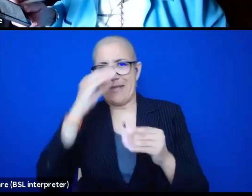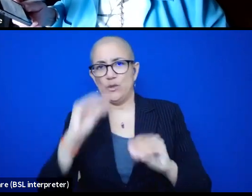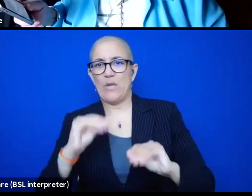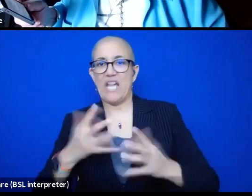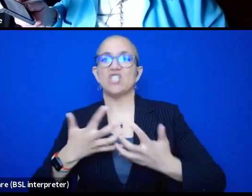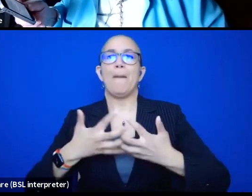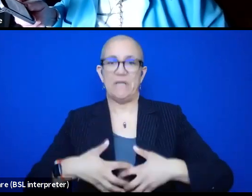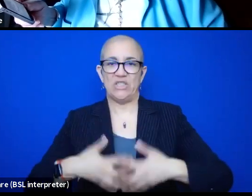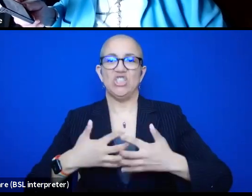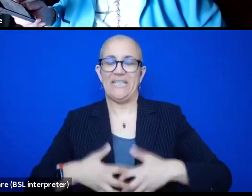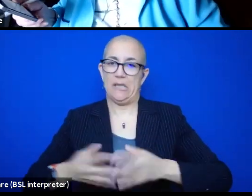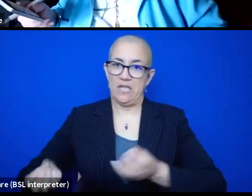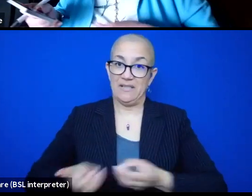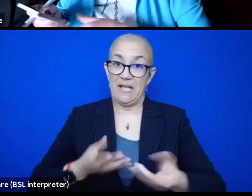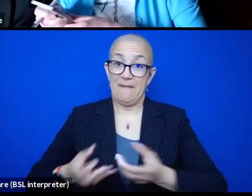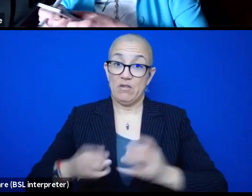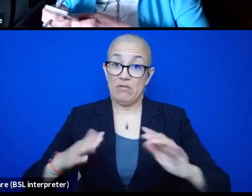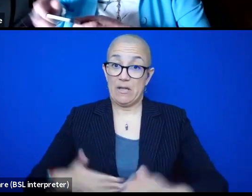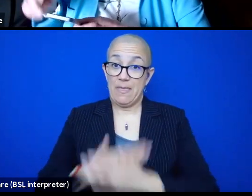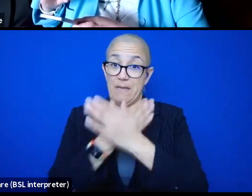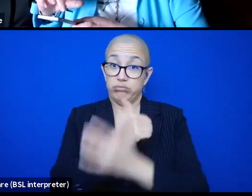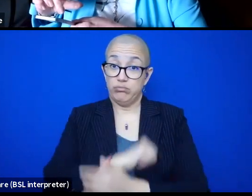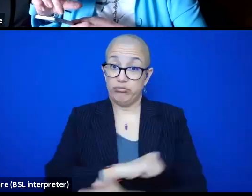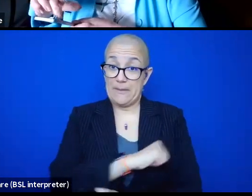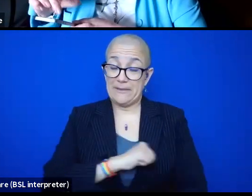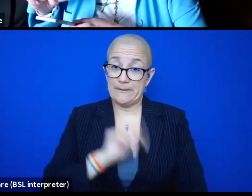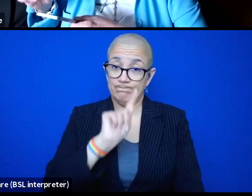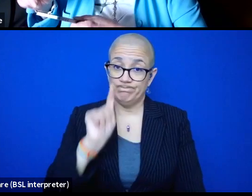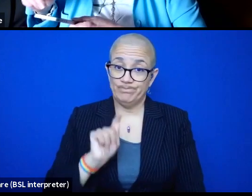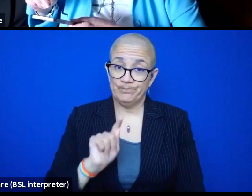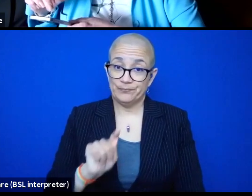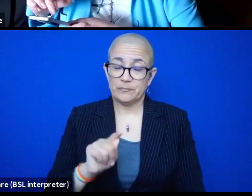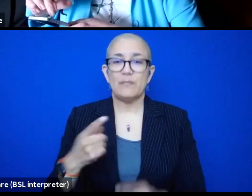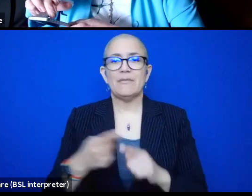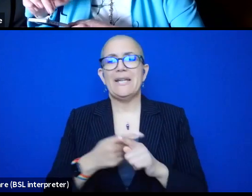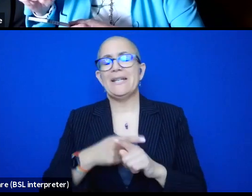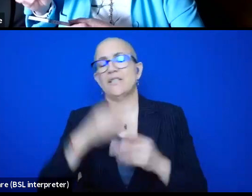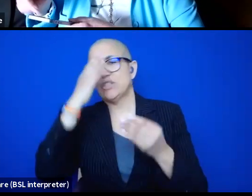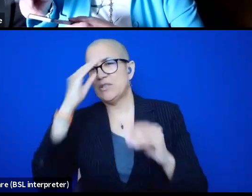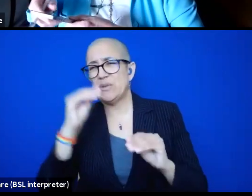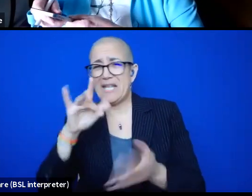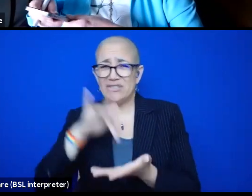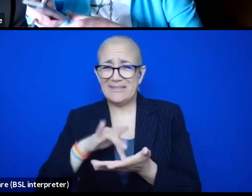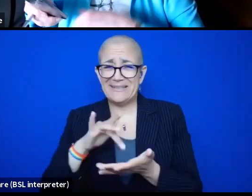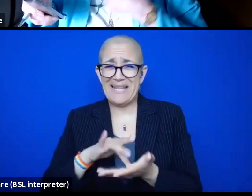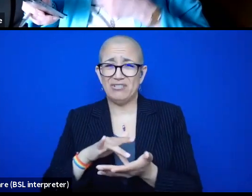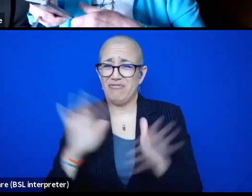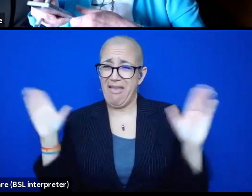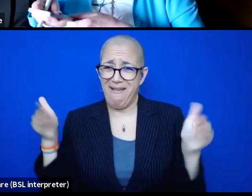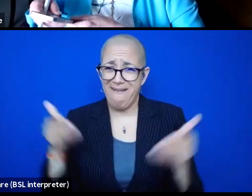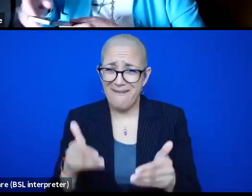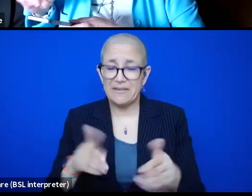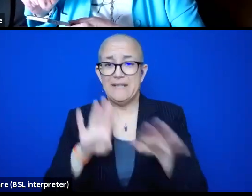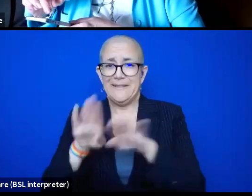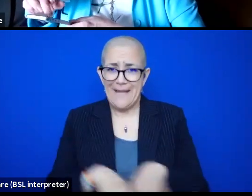liberal promise? English education is so centralised, standardised, regularised. Is that